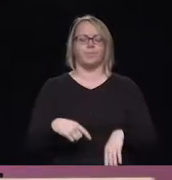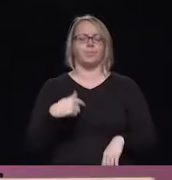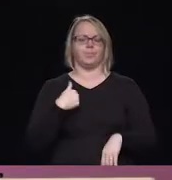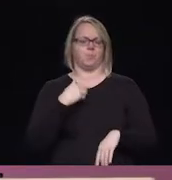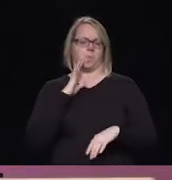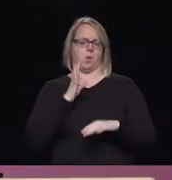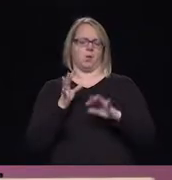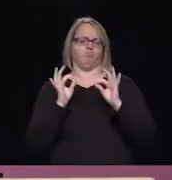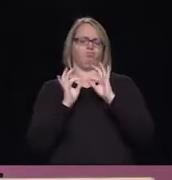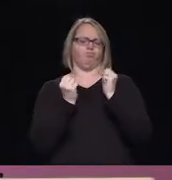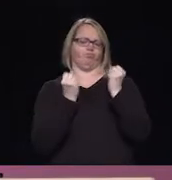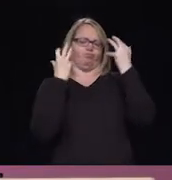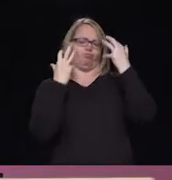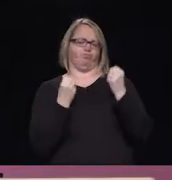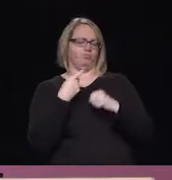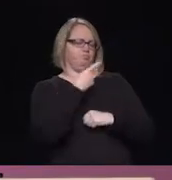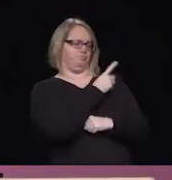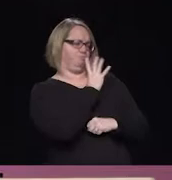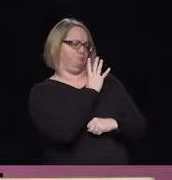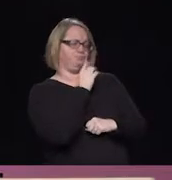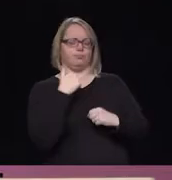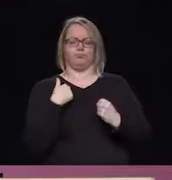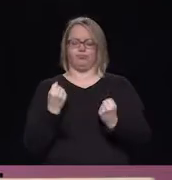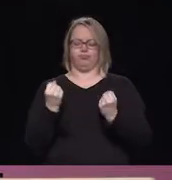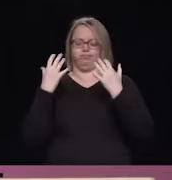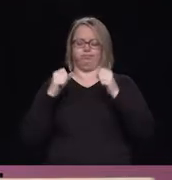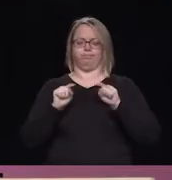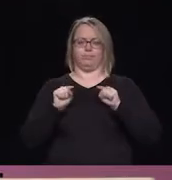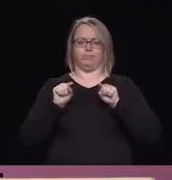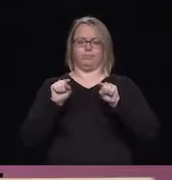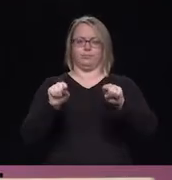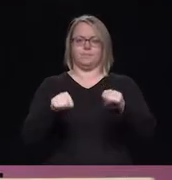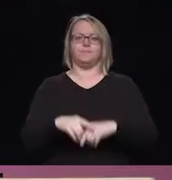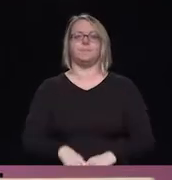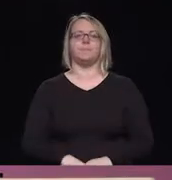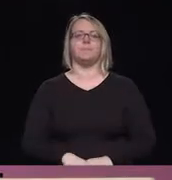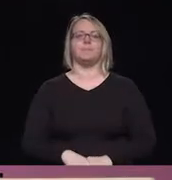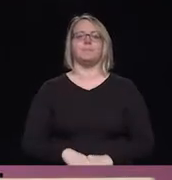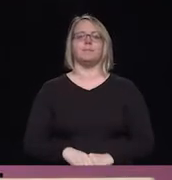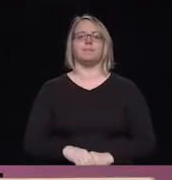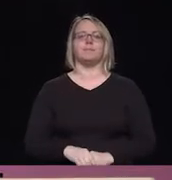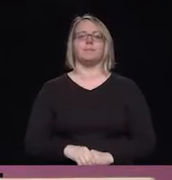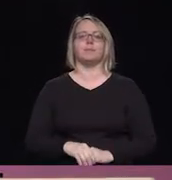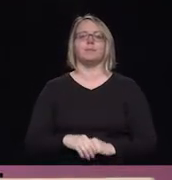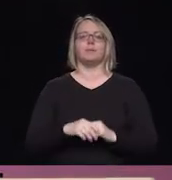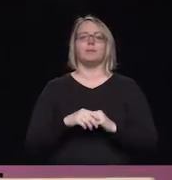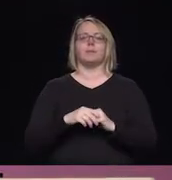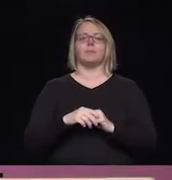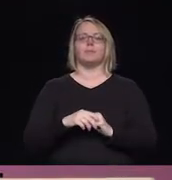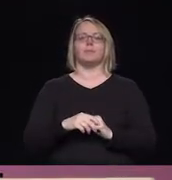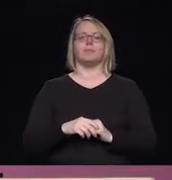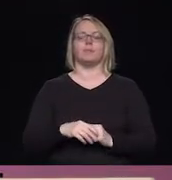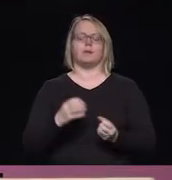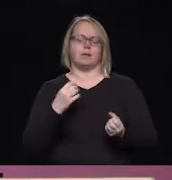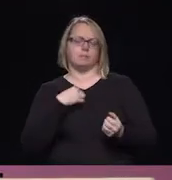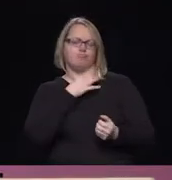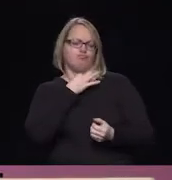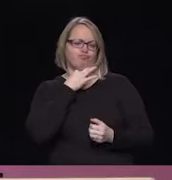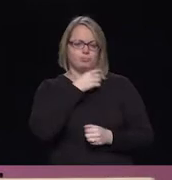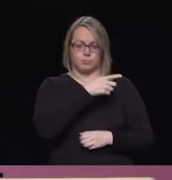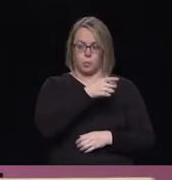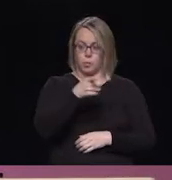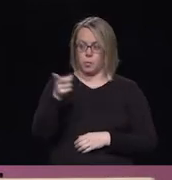teaching you easy but beautiful Cape Cod Bay painting. Now how many of you have